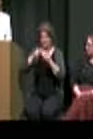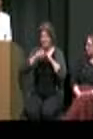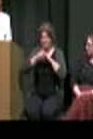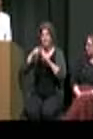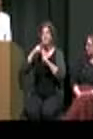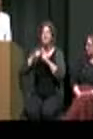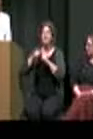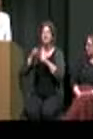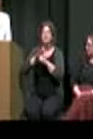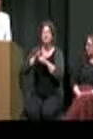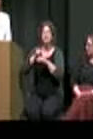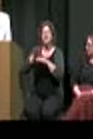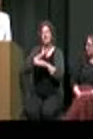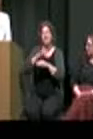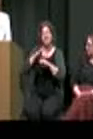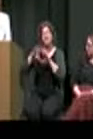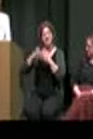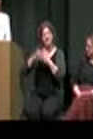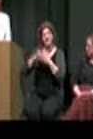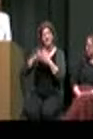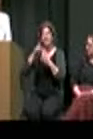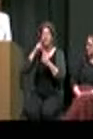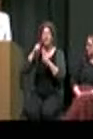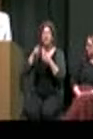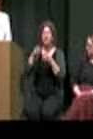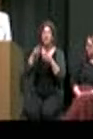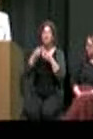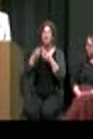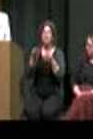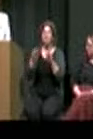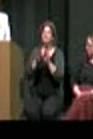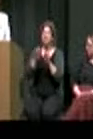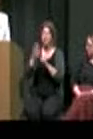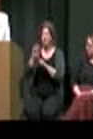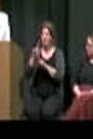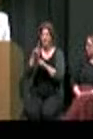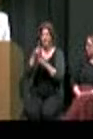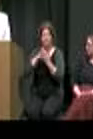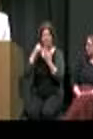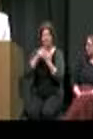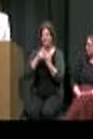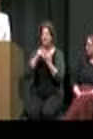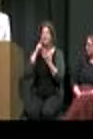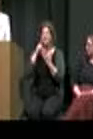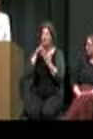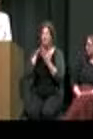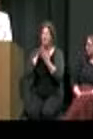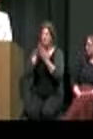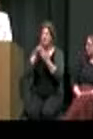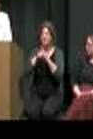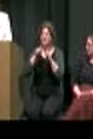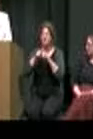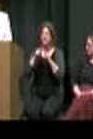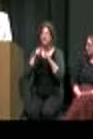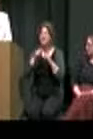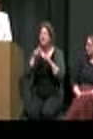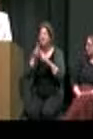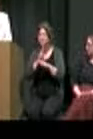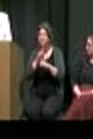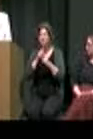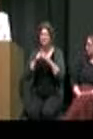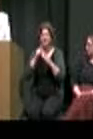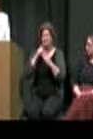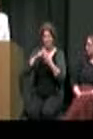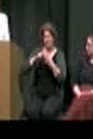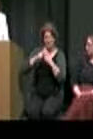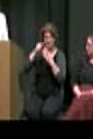local advisory committees as a critical project that was necessary to address several beneficial use impairments. So